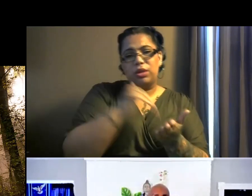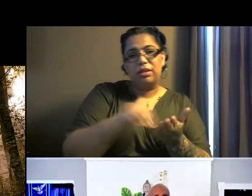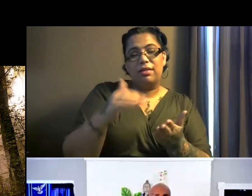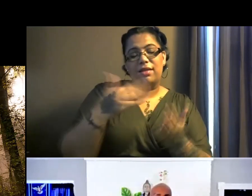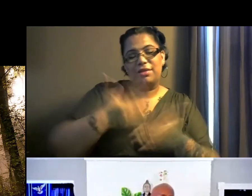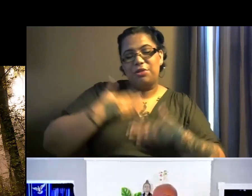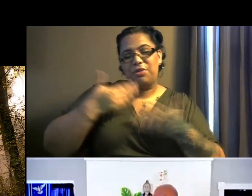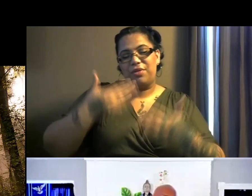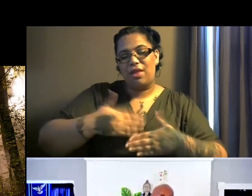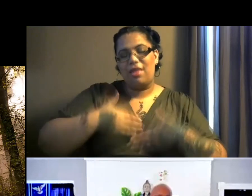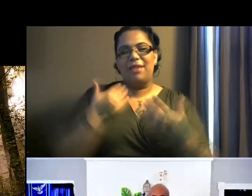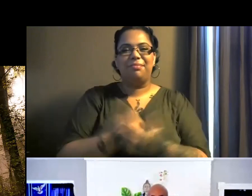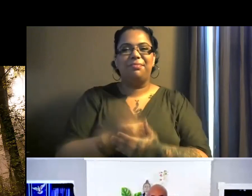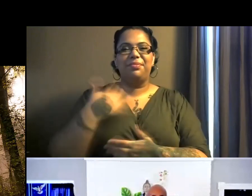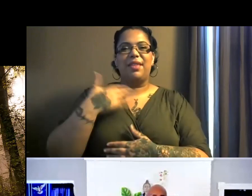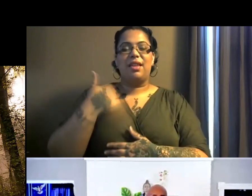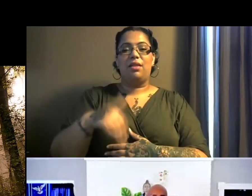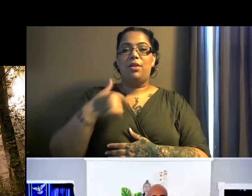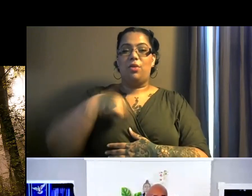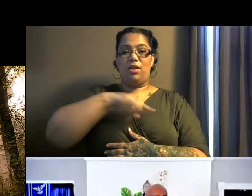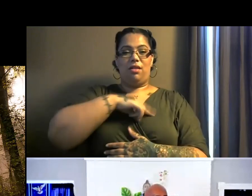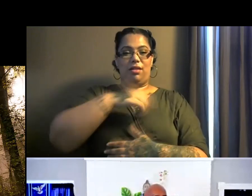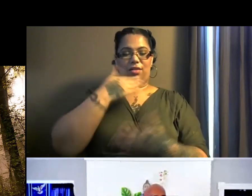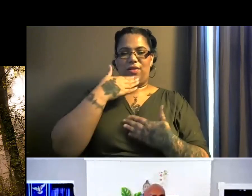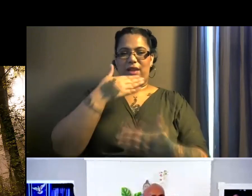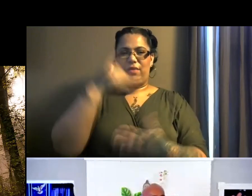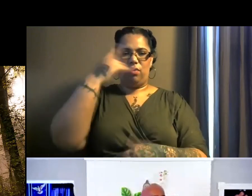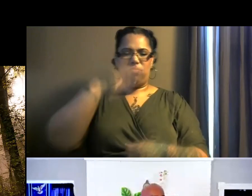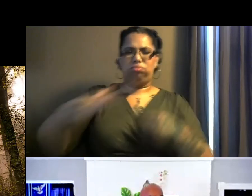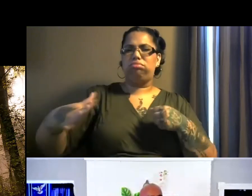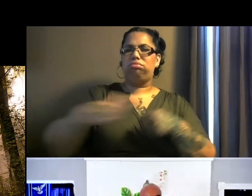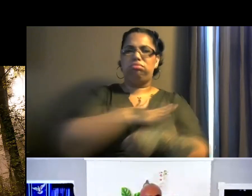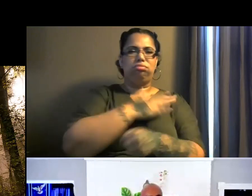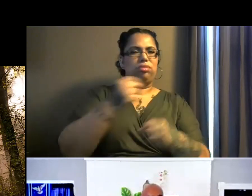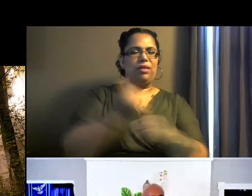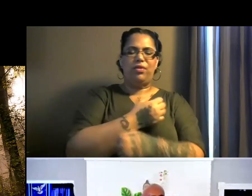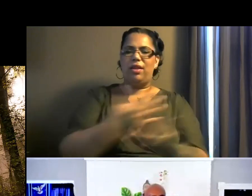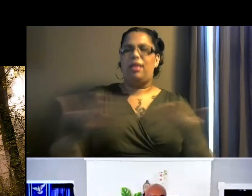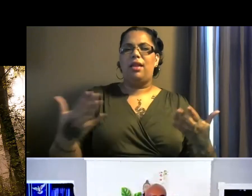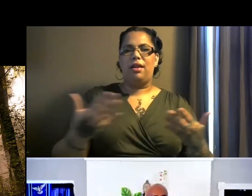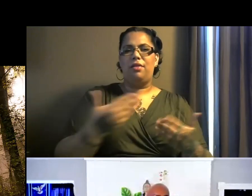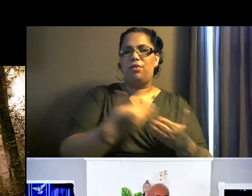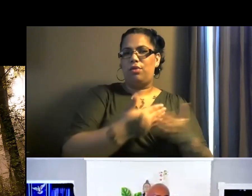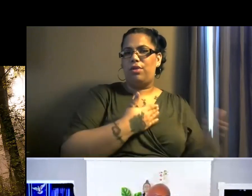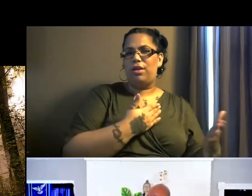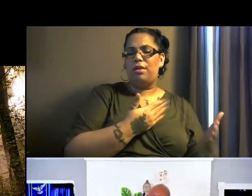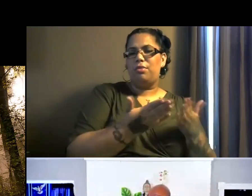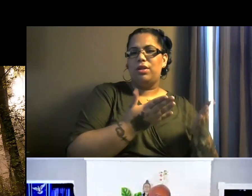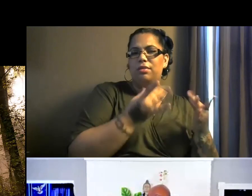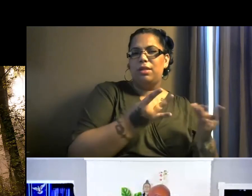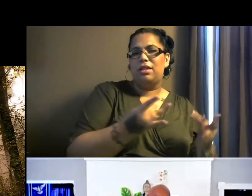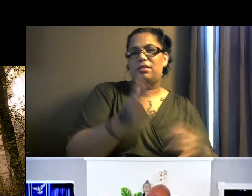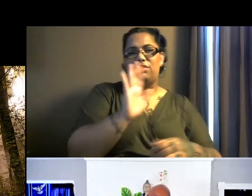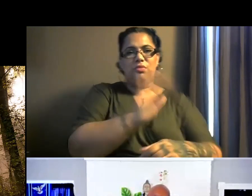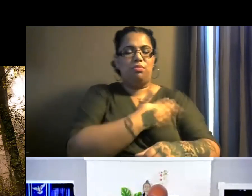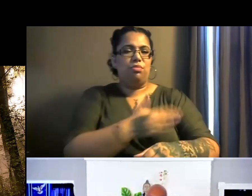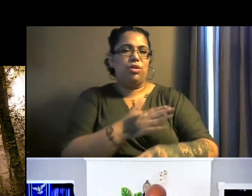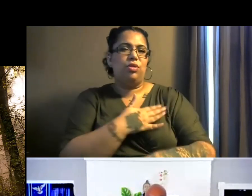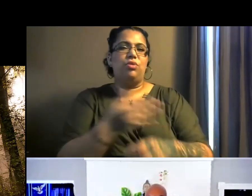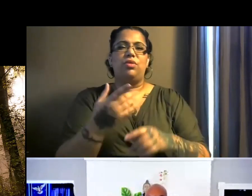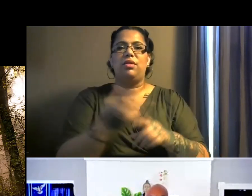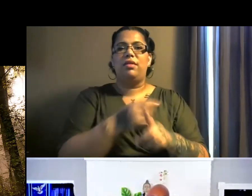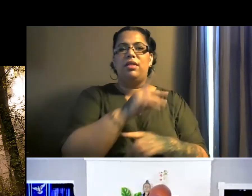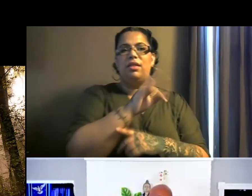joyful. And we are grateful for this entire thing. We are grateful for the pre-service meditation and music from Dianne and